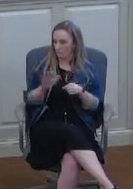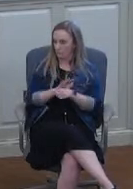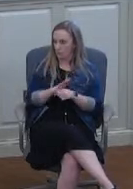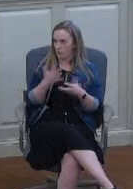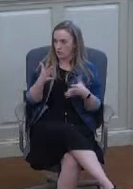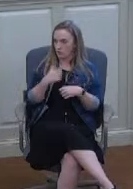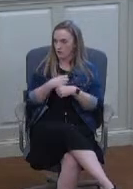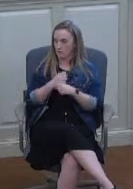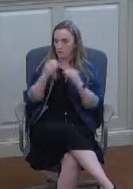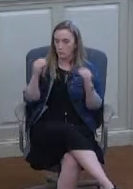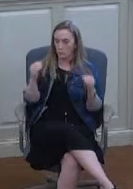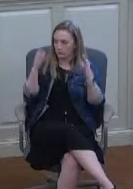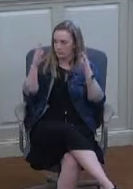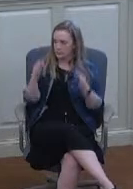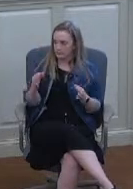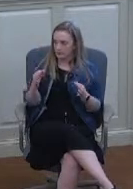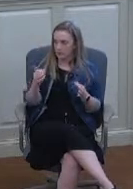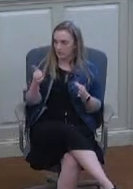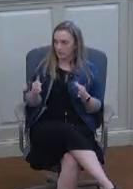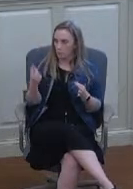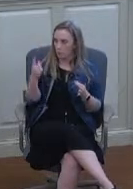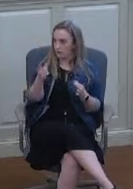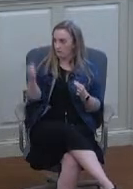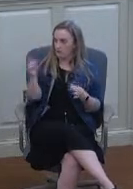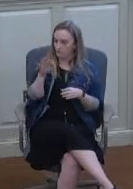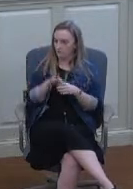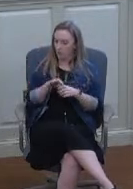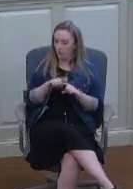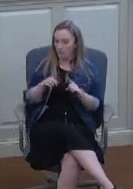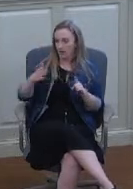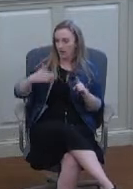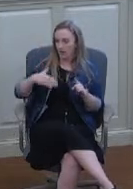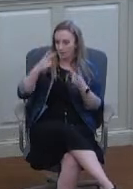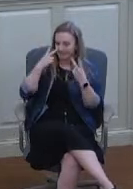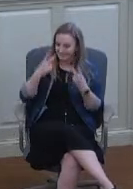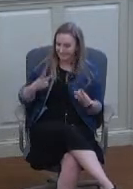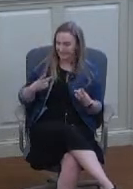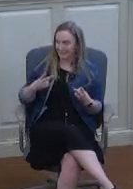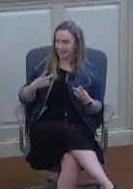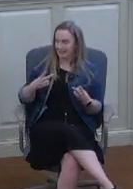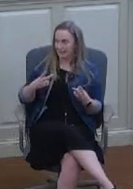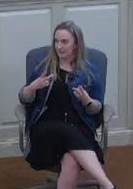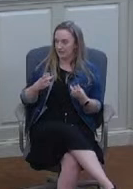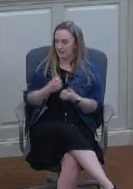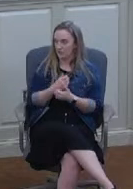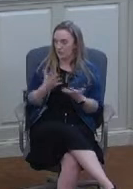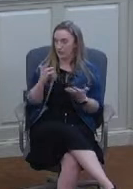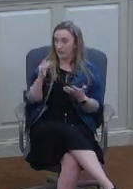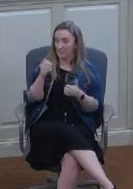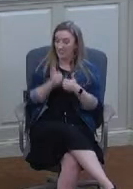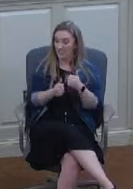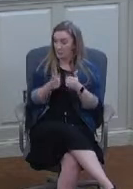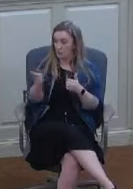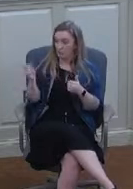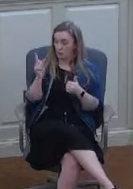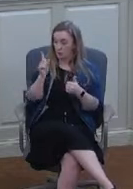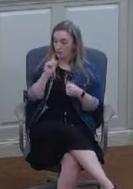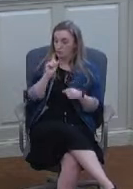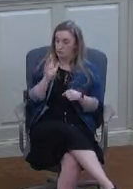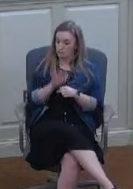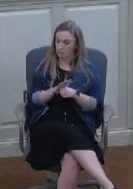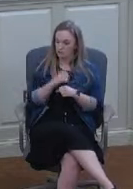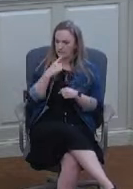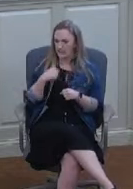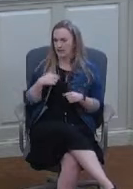making, Yeah. any one of you voting without having the opportunity to have Yeah. thoroughly reviewed everything. But Yeah. if each of you affirmatively states that you